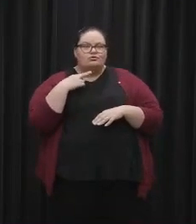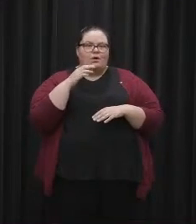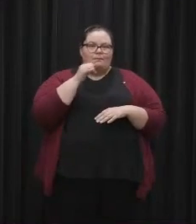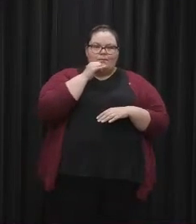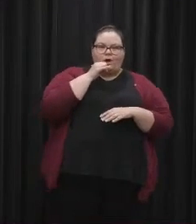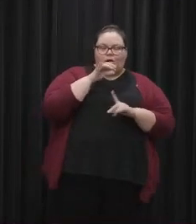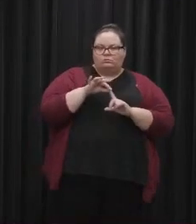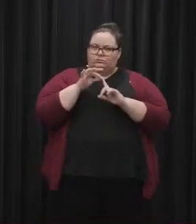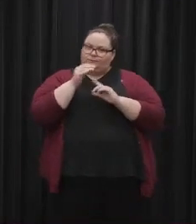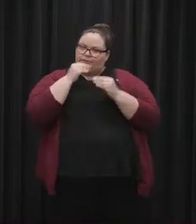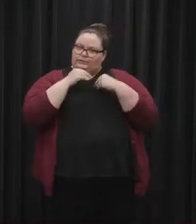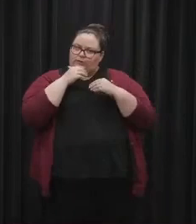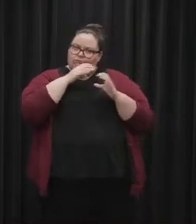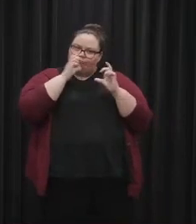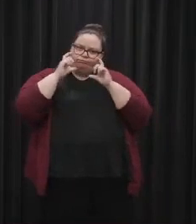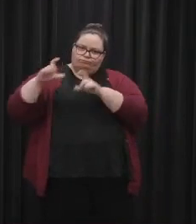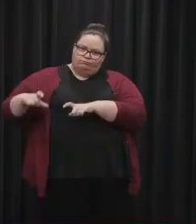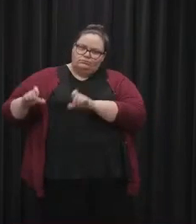bars, except while eating, etc.